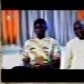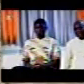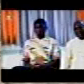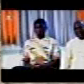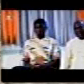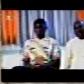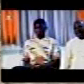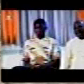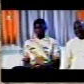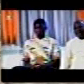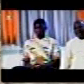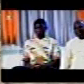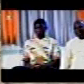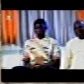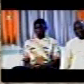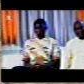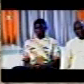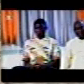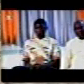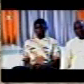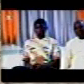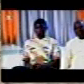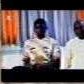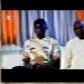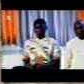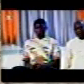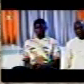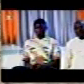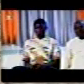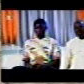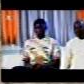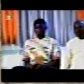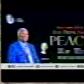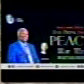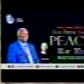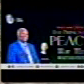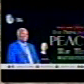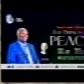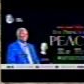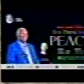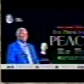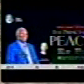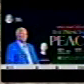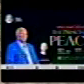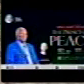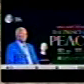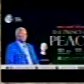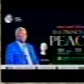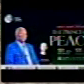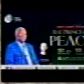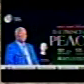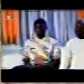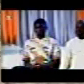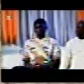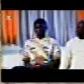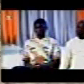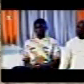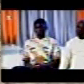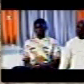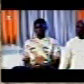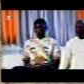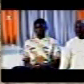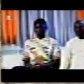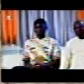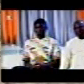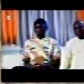every monitoring high that are monitoring my system, and they said they will drive me to the point of poverty. In